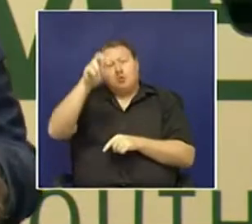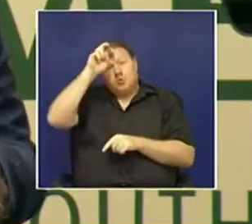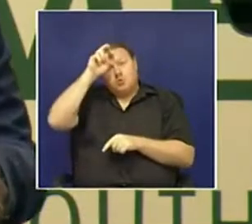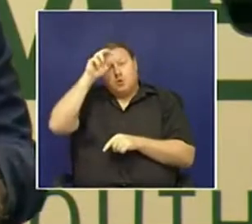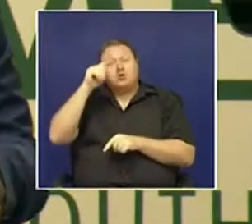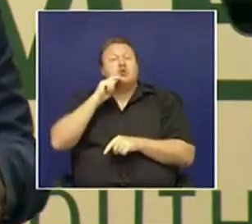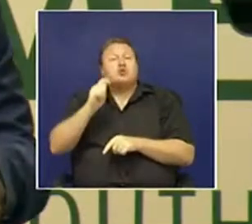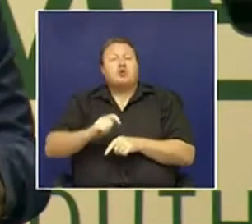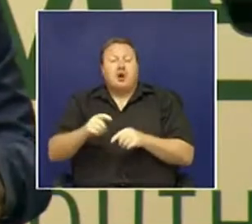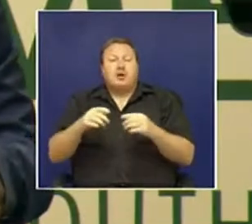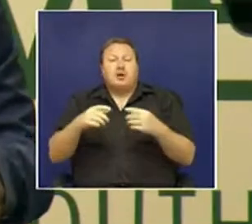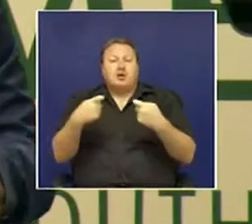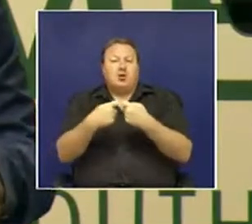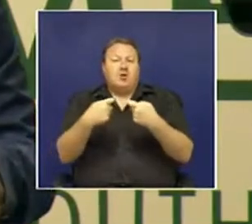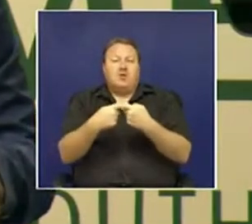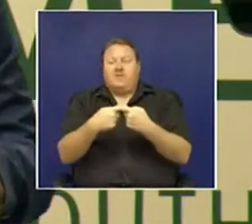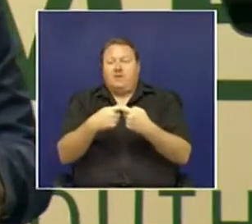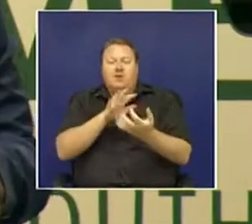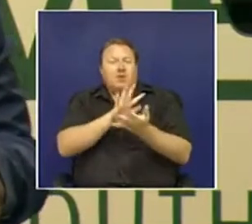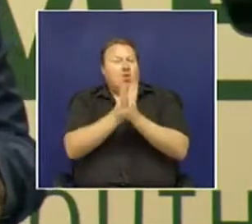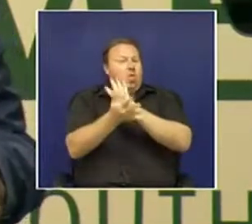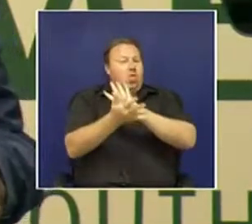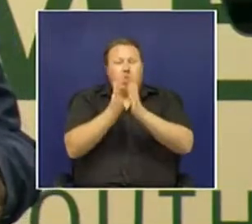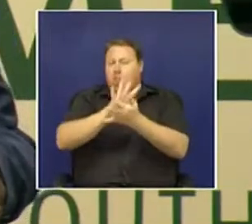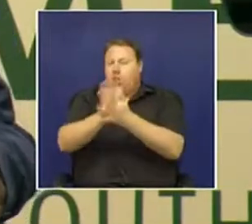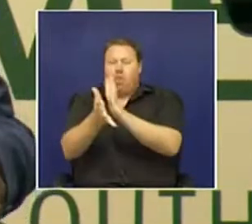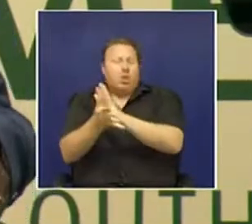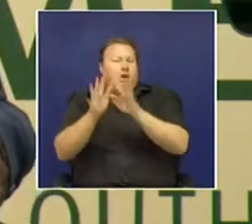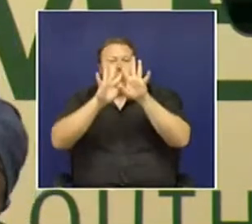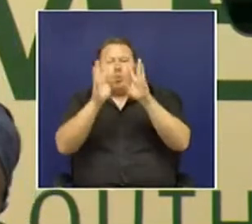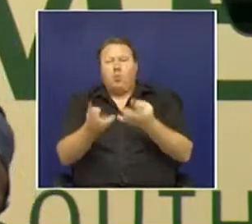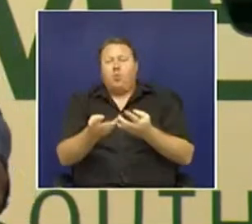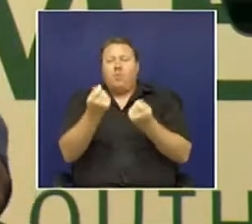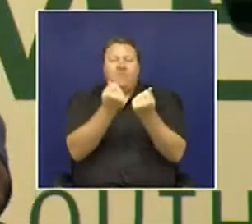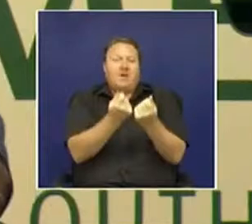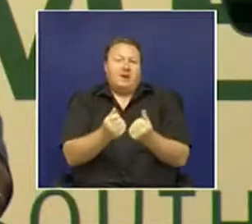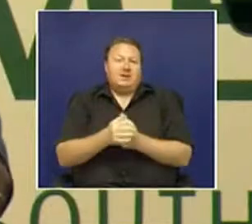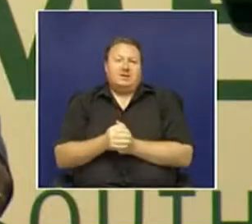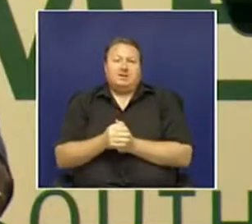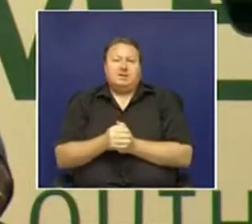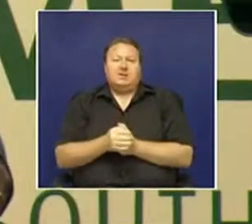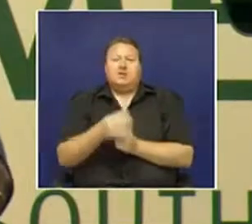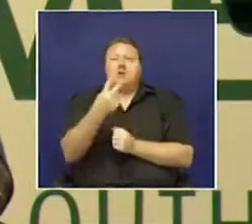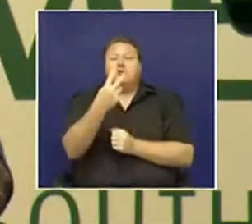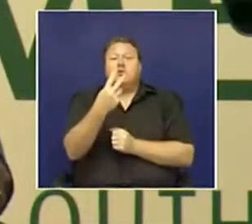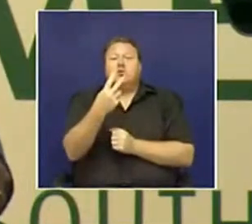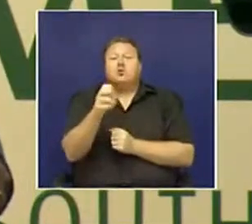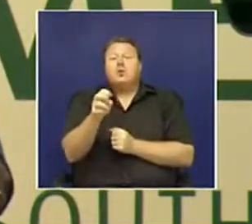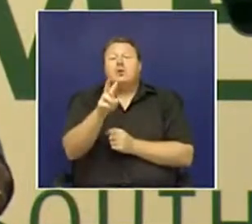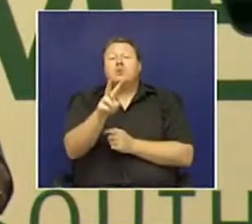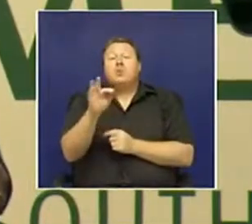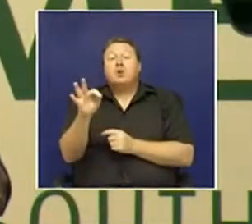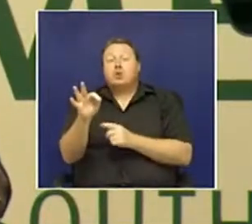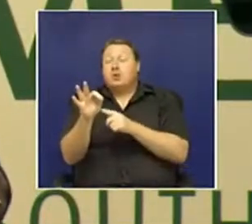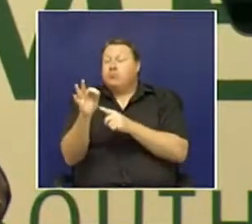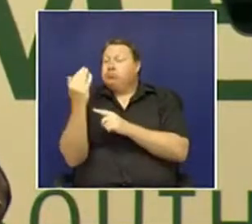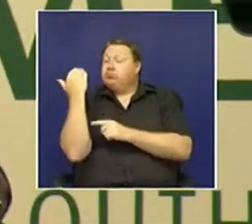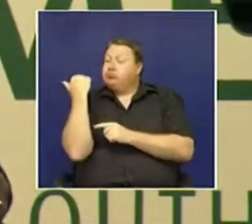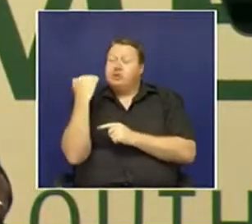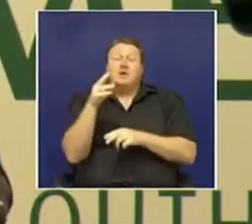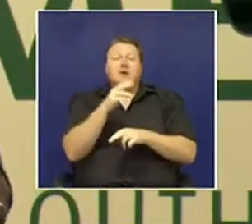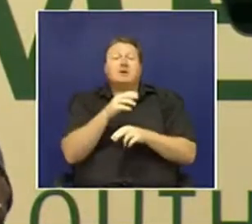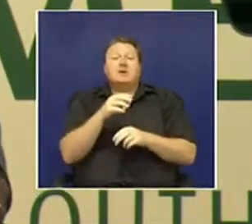blow to the global growth. And in 2023, the Financial Action Task Force had placed South